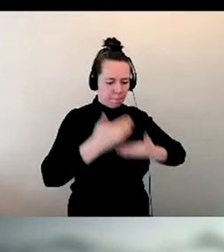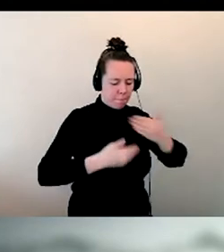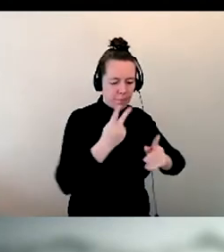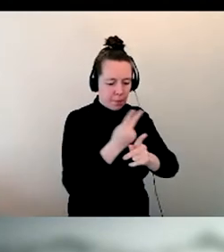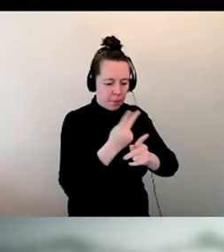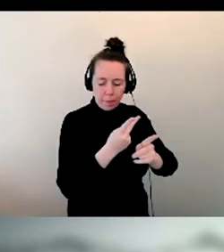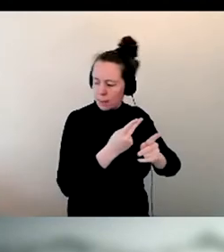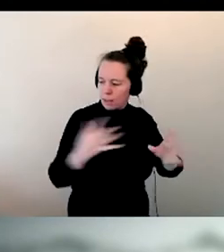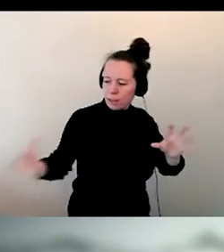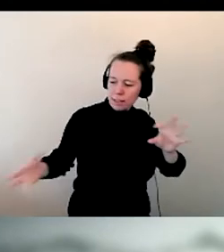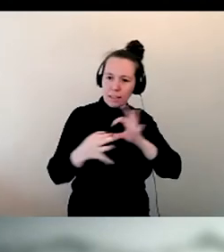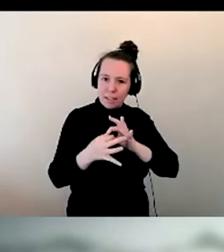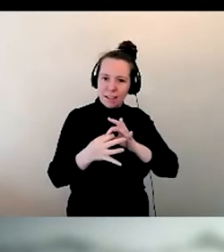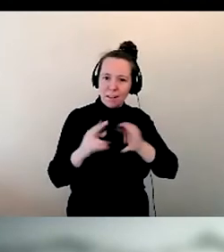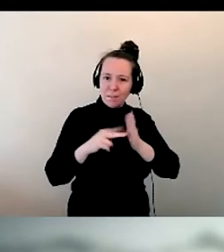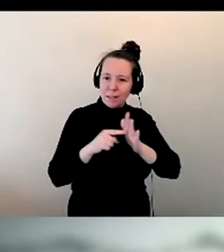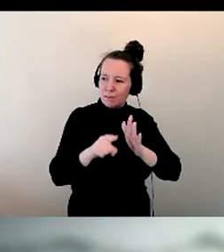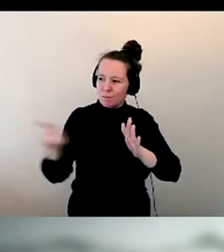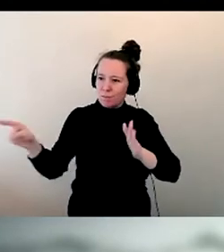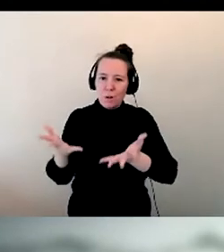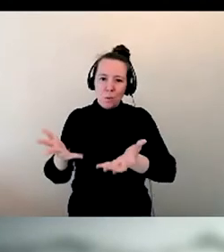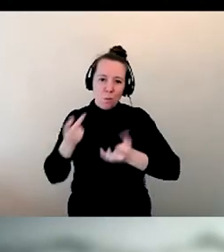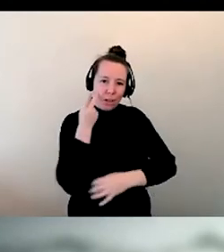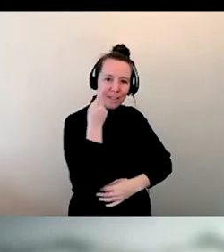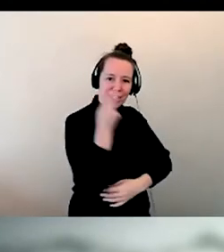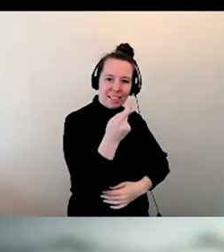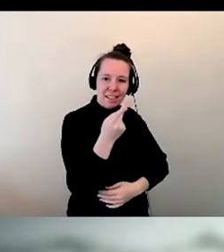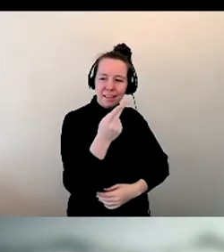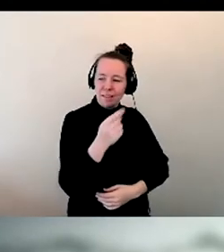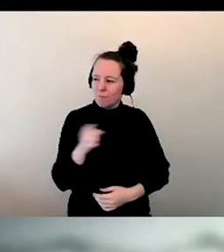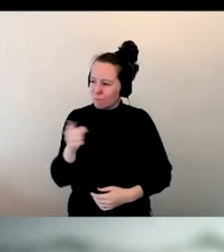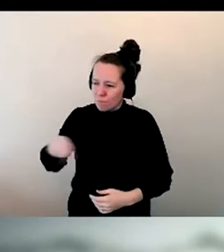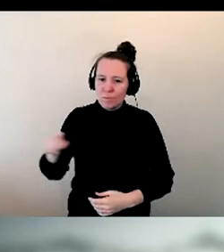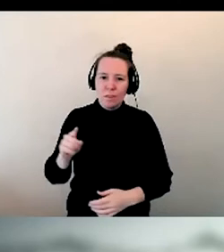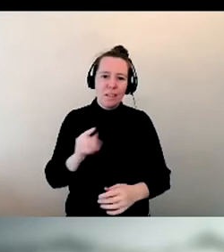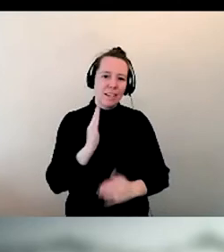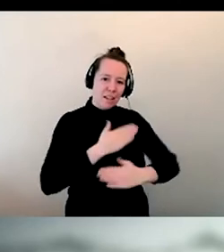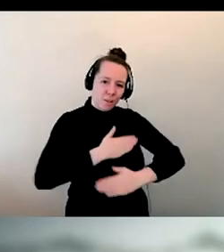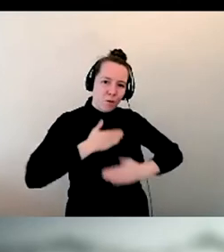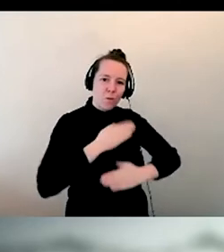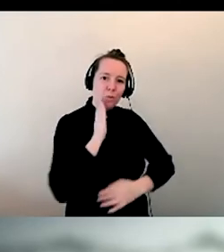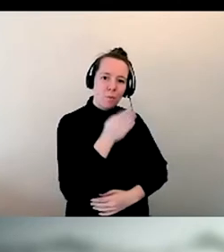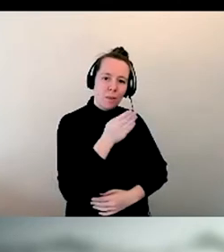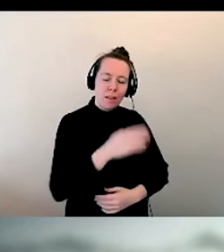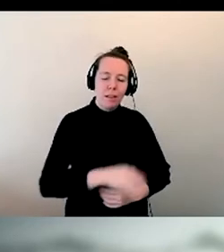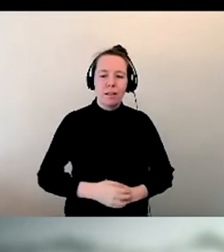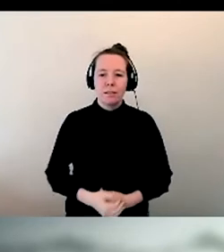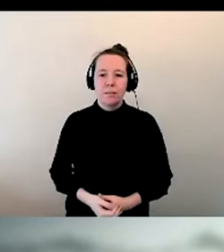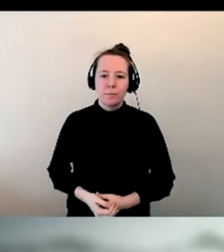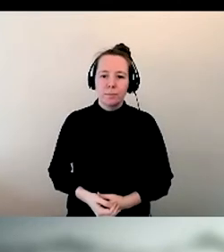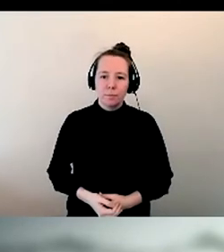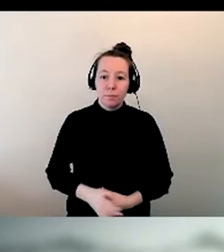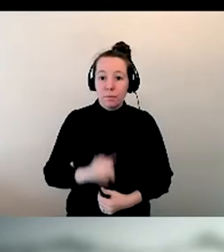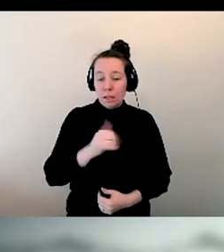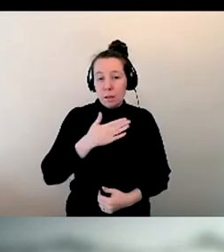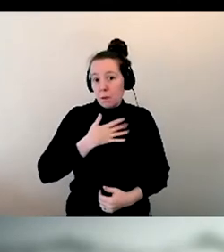of, I think my audience and the people that follow me would enjoy. And so that's how I like to collaborate, but